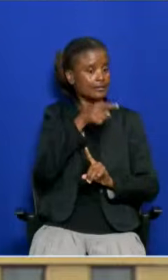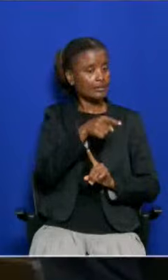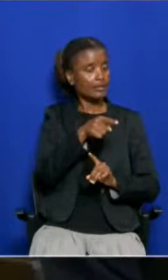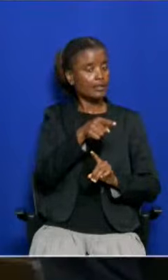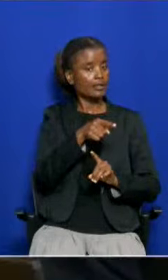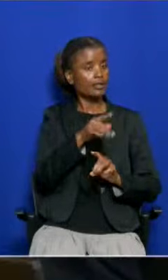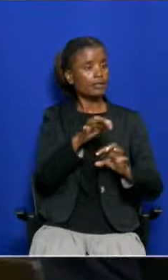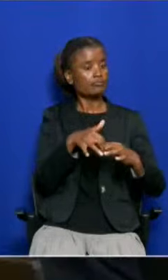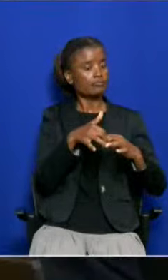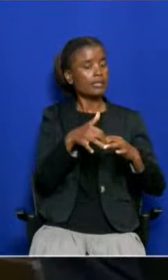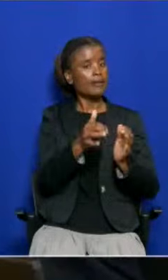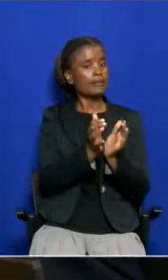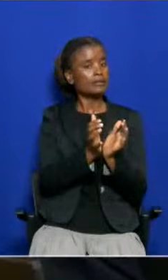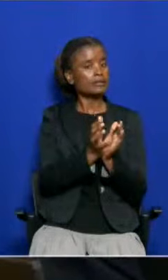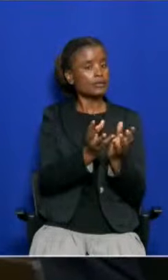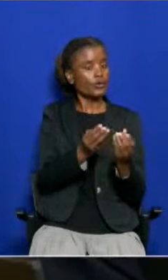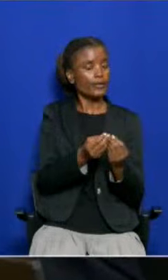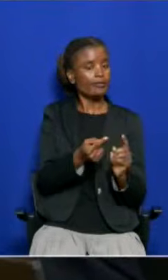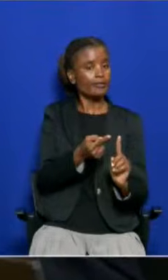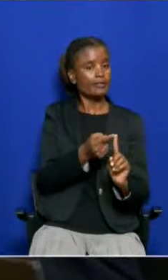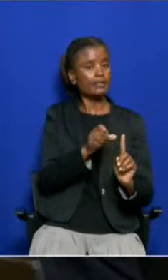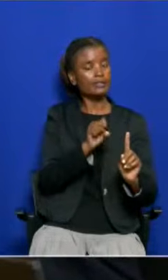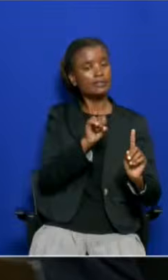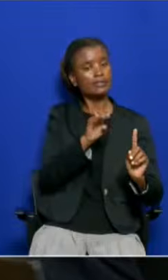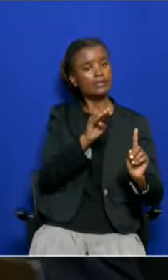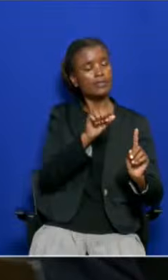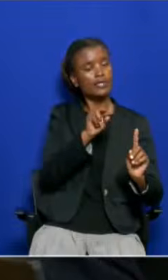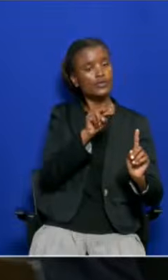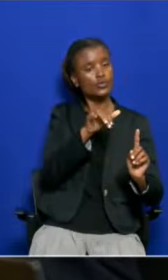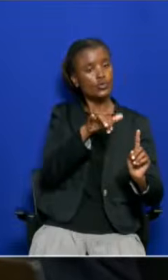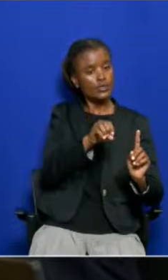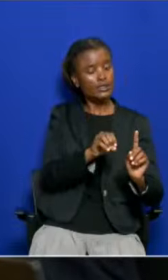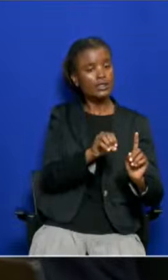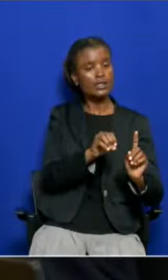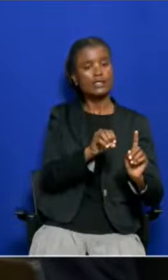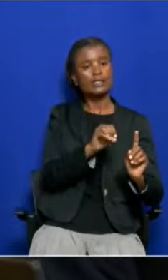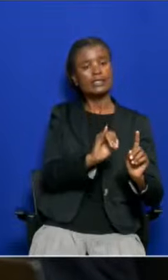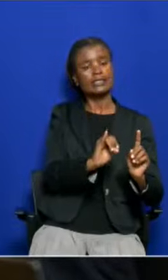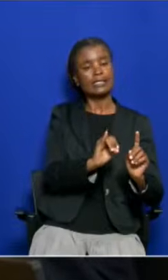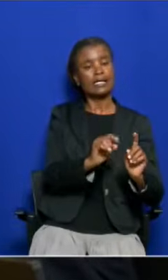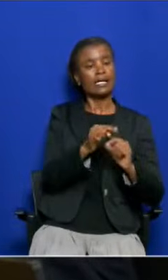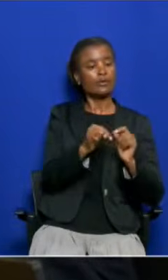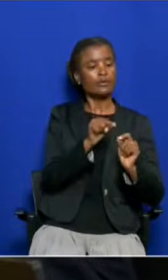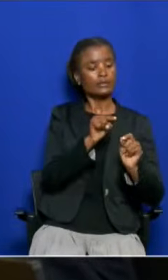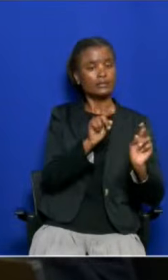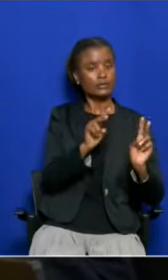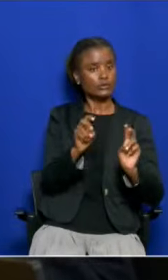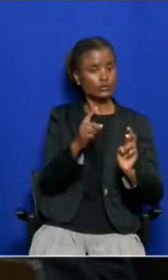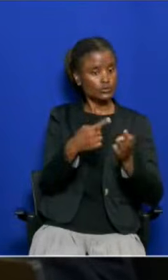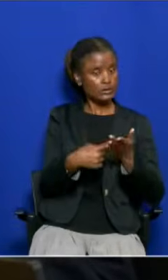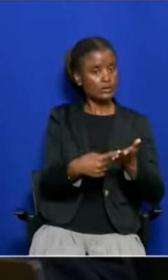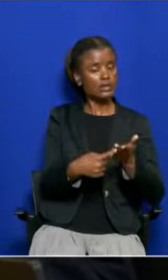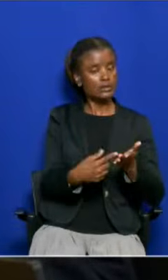Sibanyoni for these allegations to be discussed. Yes.